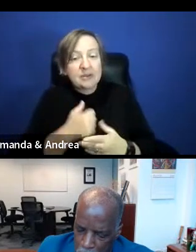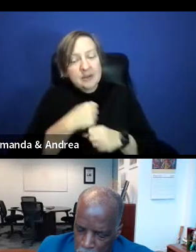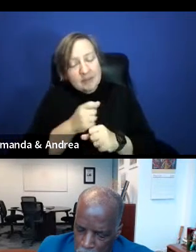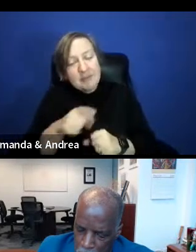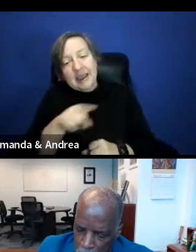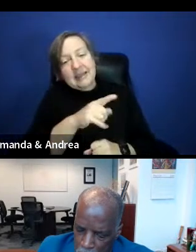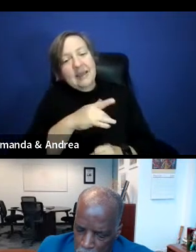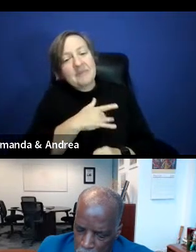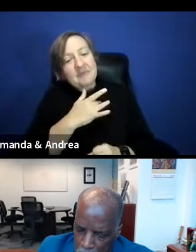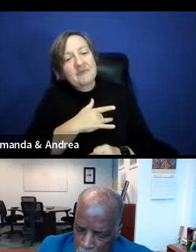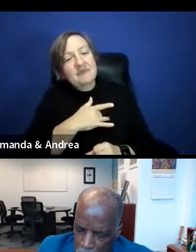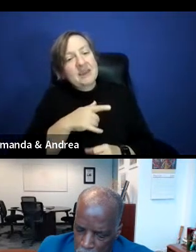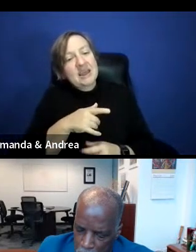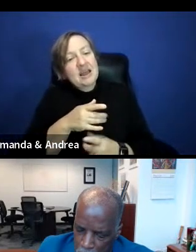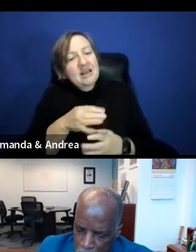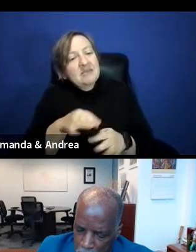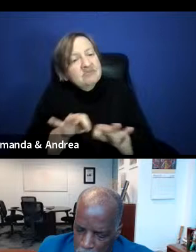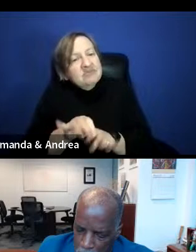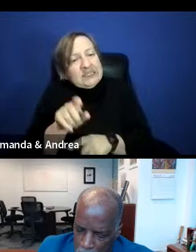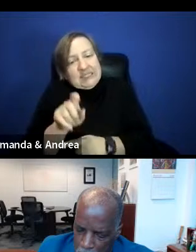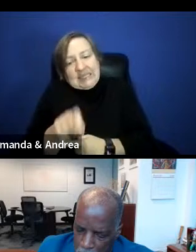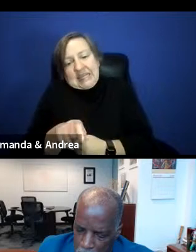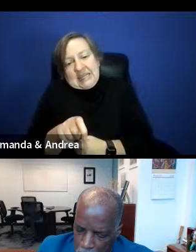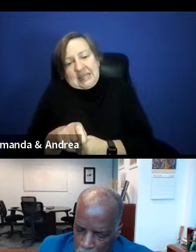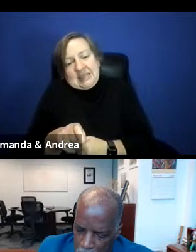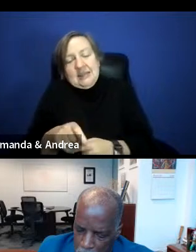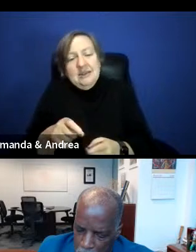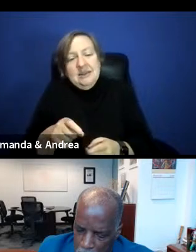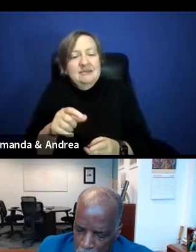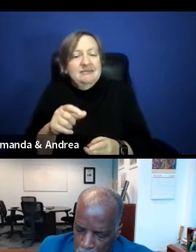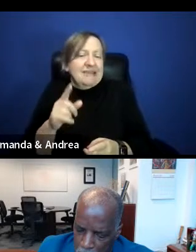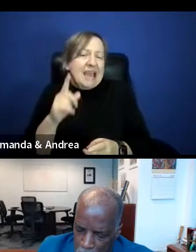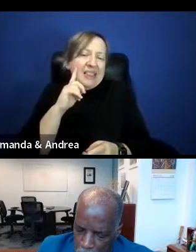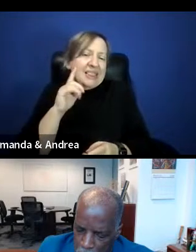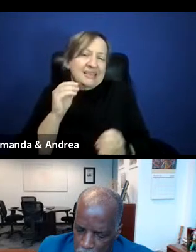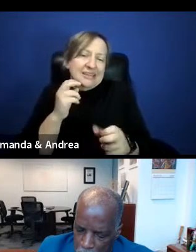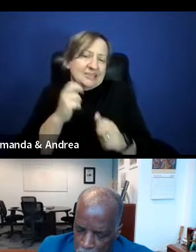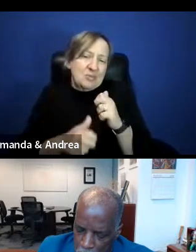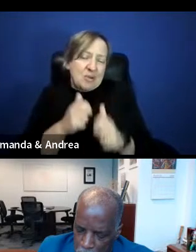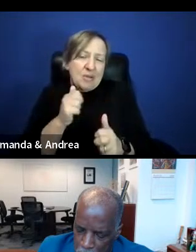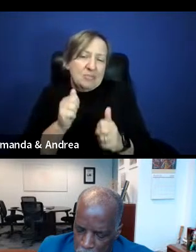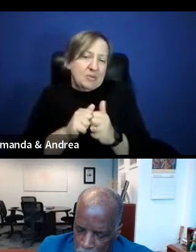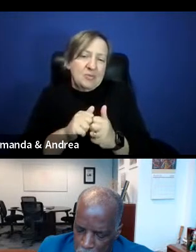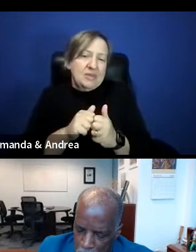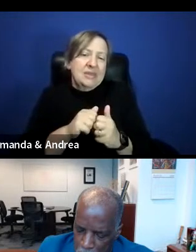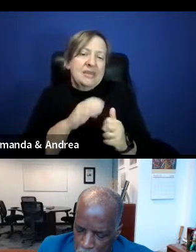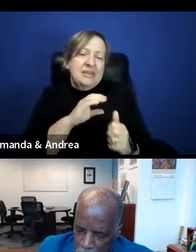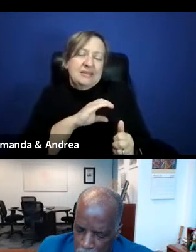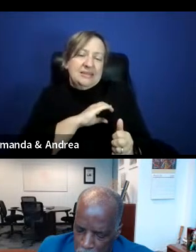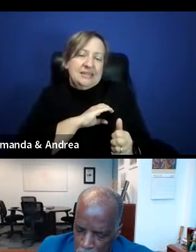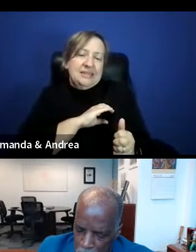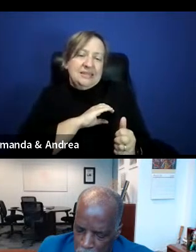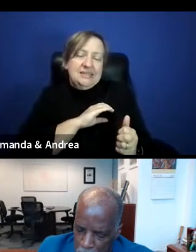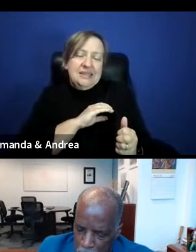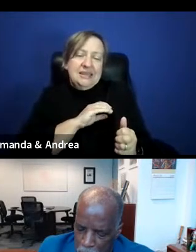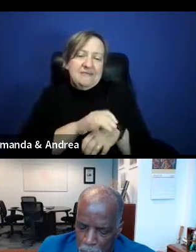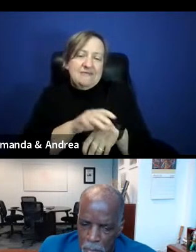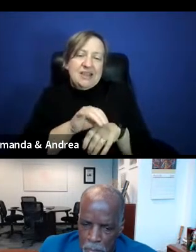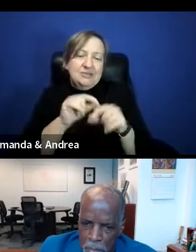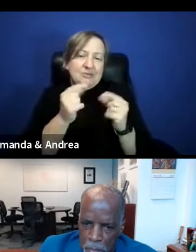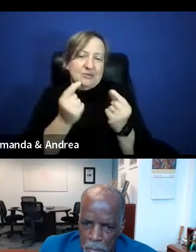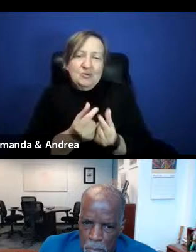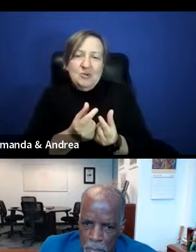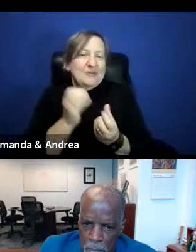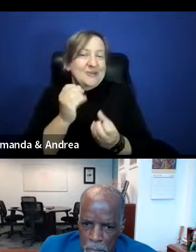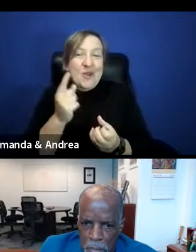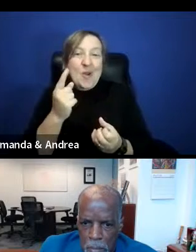feel needed. And I don't think that's a problem with the citizen advisory group. At least nobody's